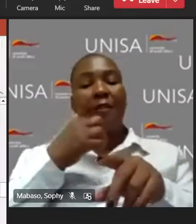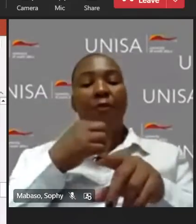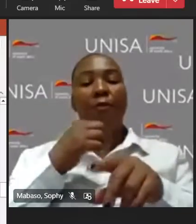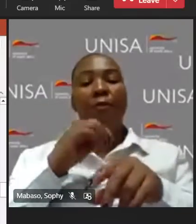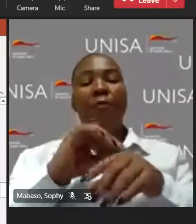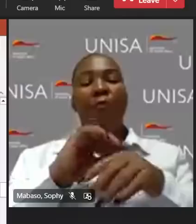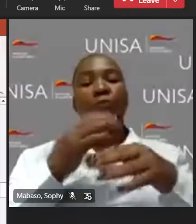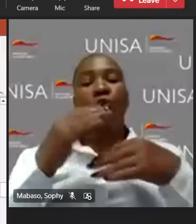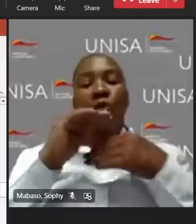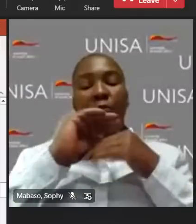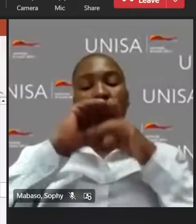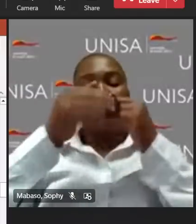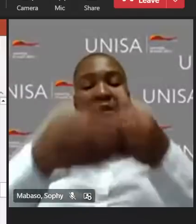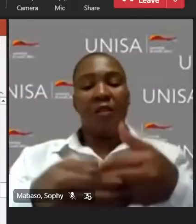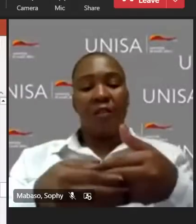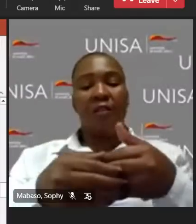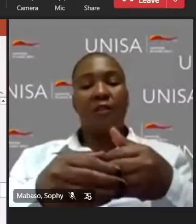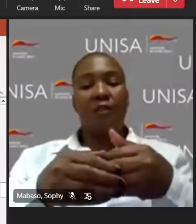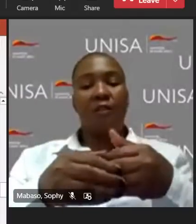If you look at the bottom of